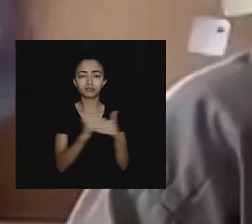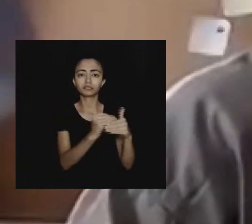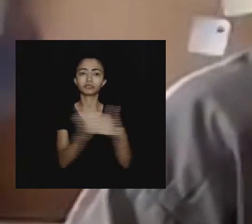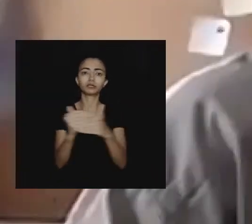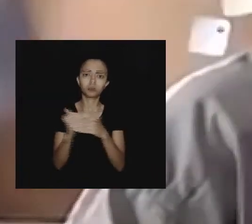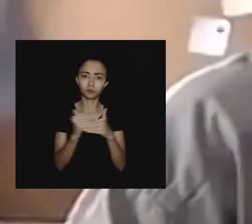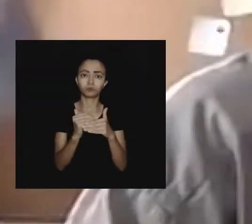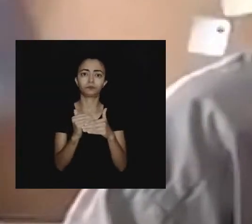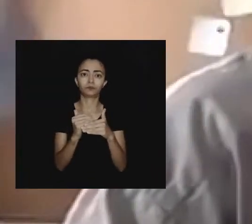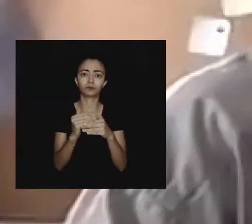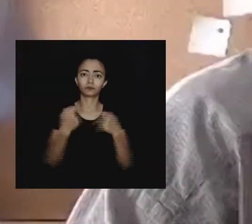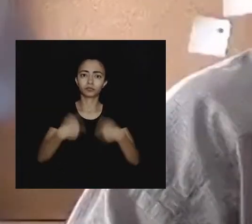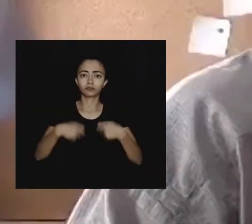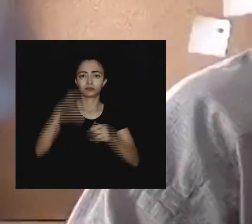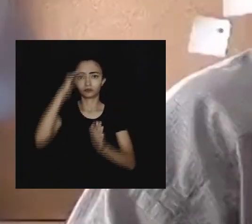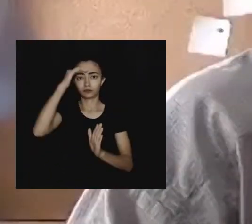codes,